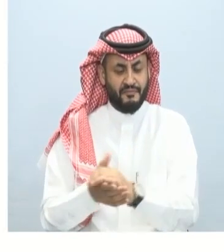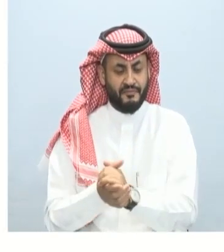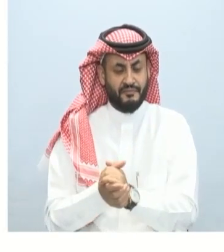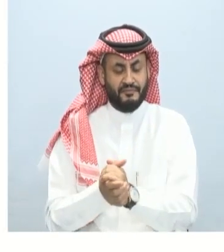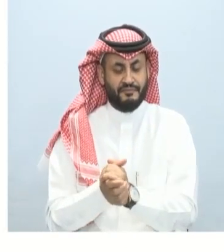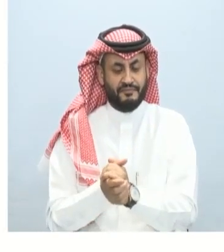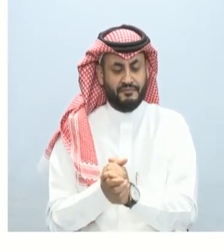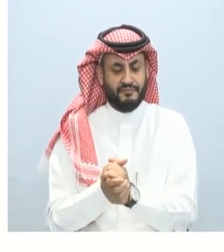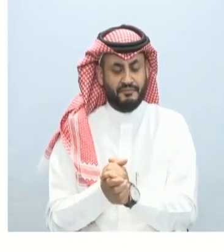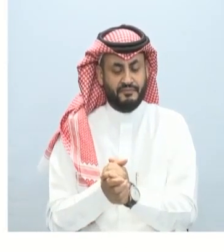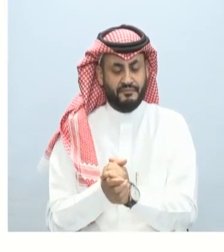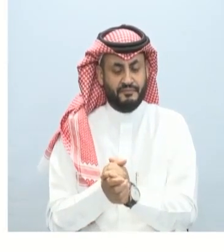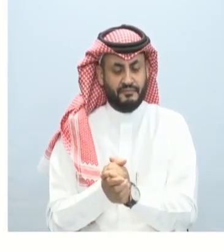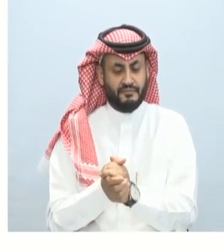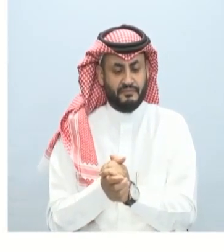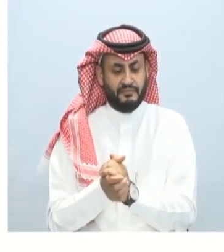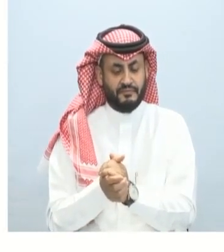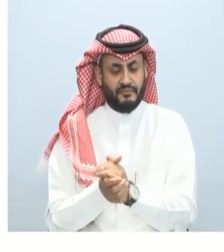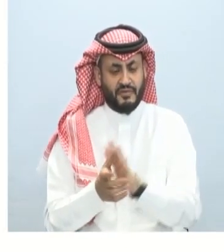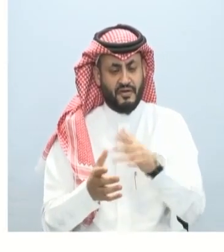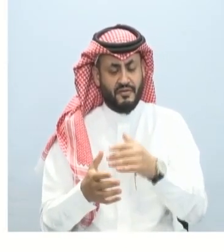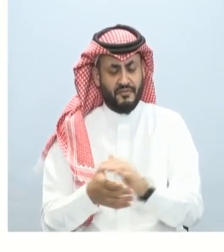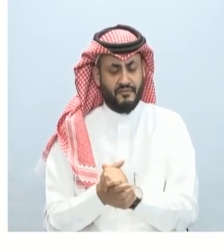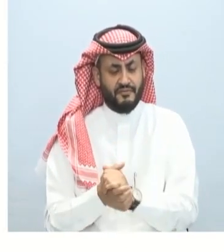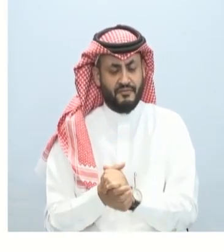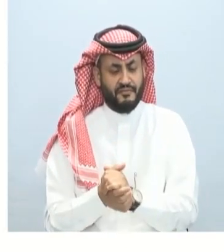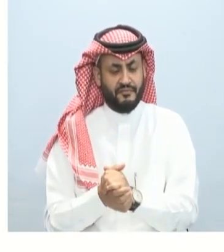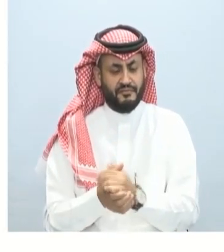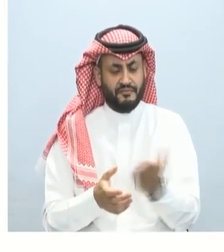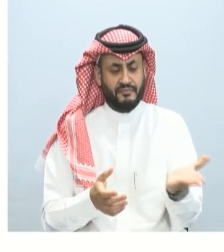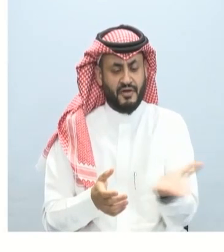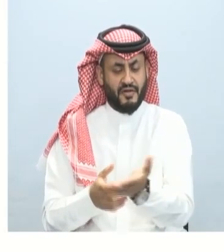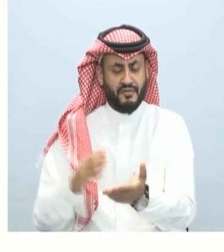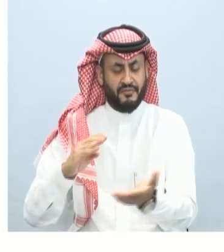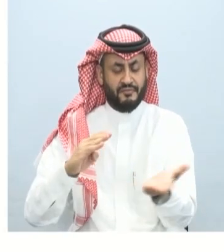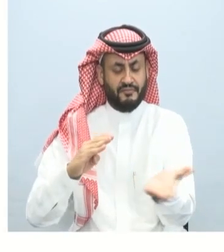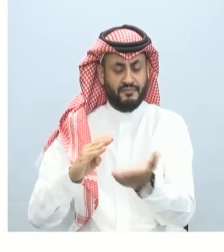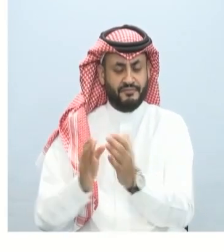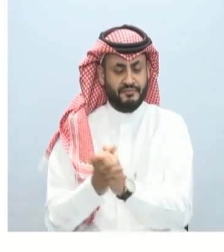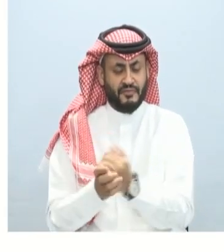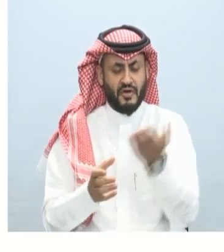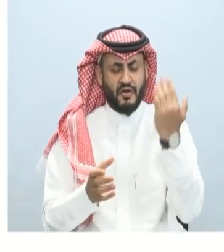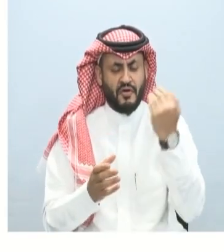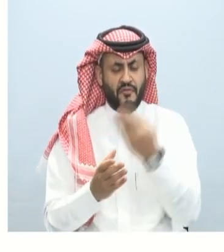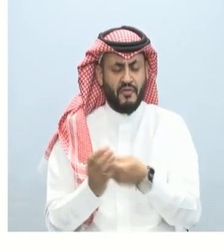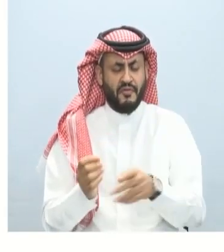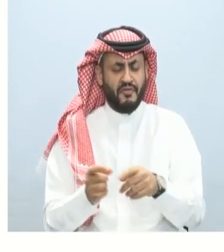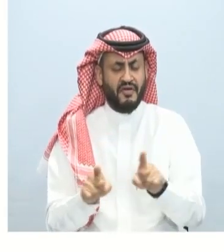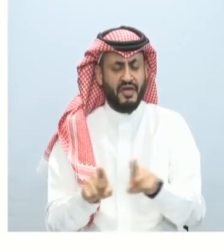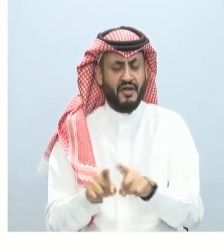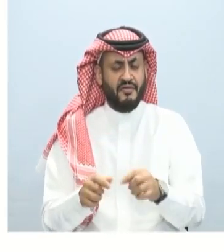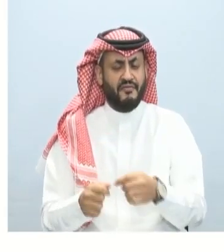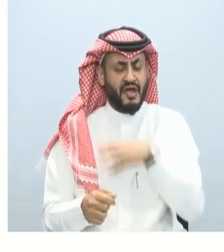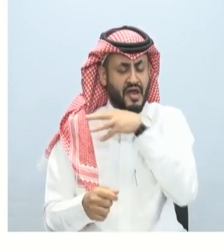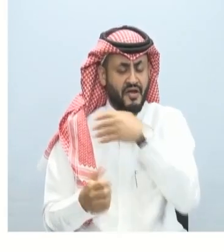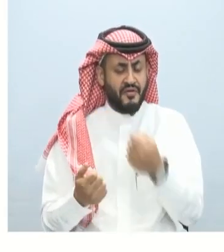3. So we have your circuit here. We can say that, for example, when he was a child, he and his dad